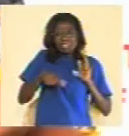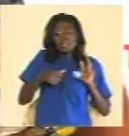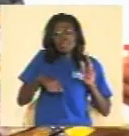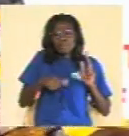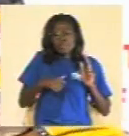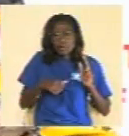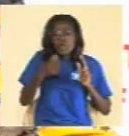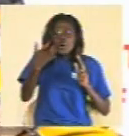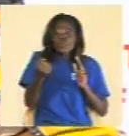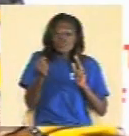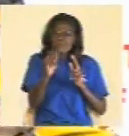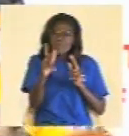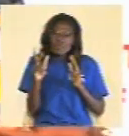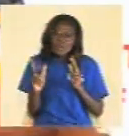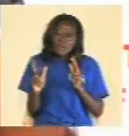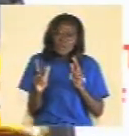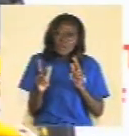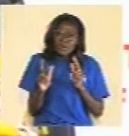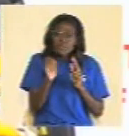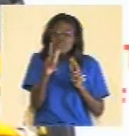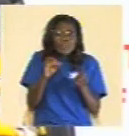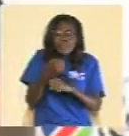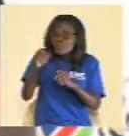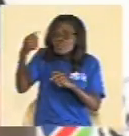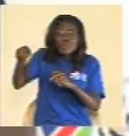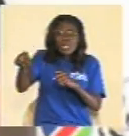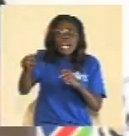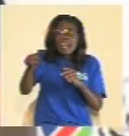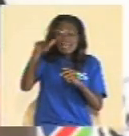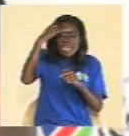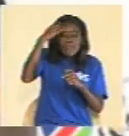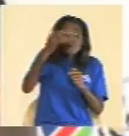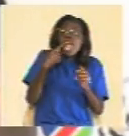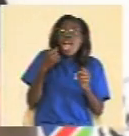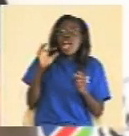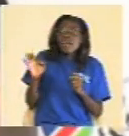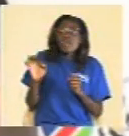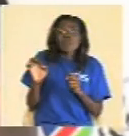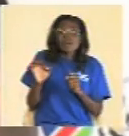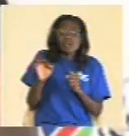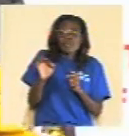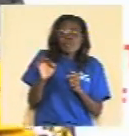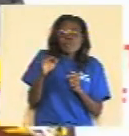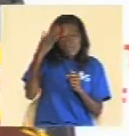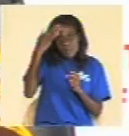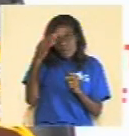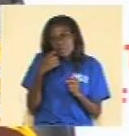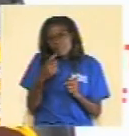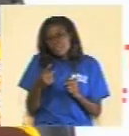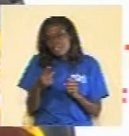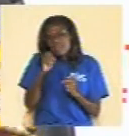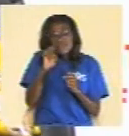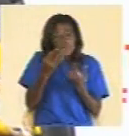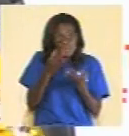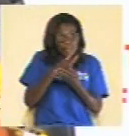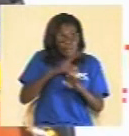are not even able to get to the centers where they can get medication. You understand that we want to actually give it like observed treatment,